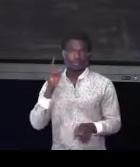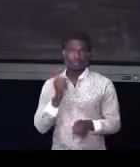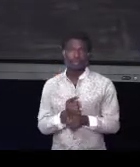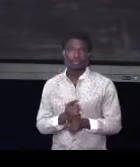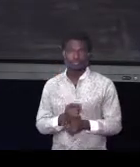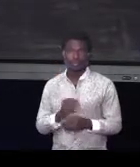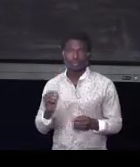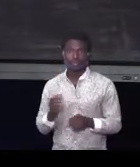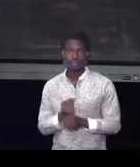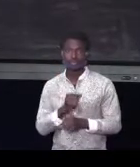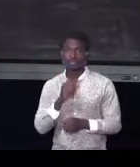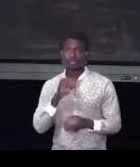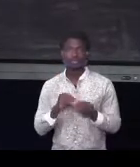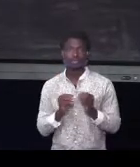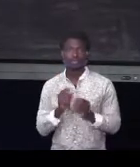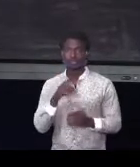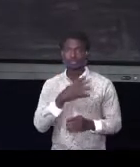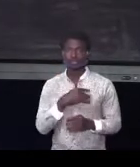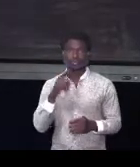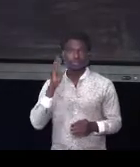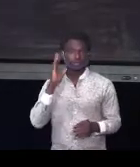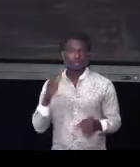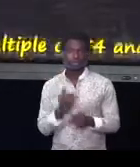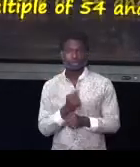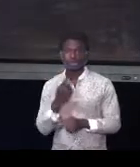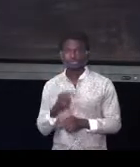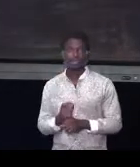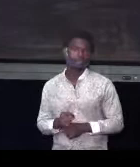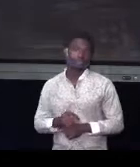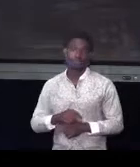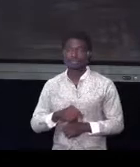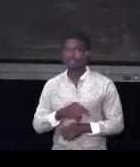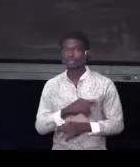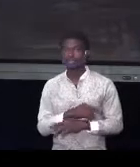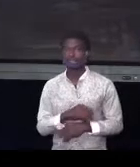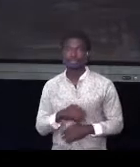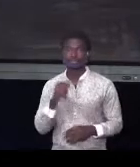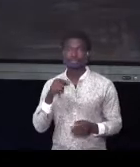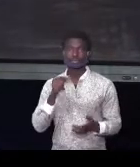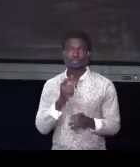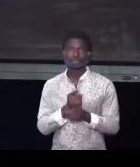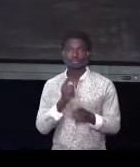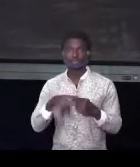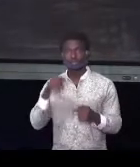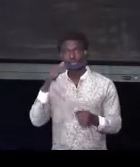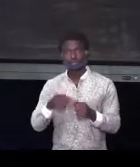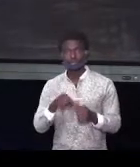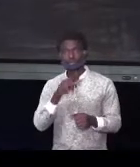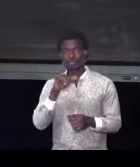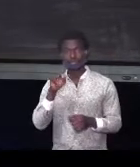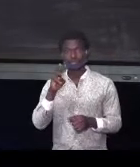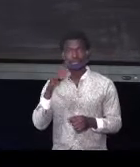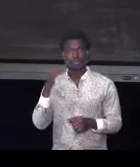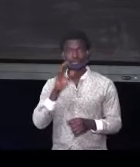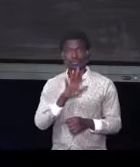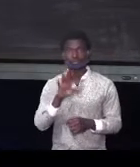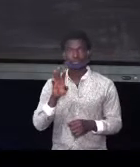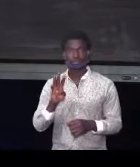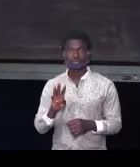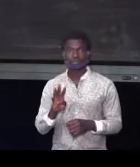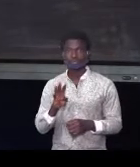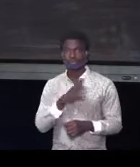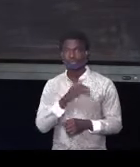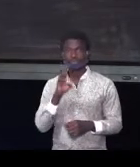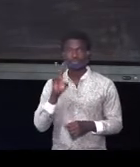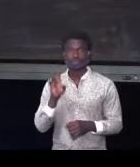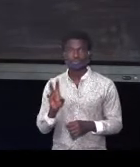and then I'm sure that you will have gotten the rest. Number one, just to remind you, to find the LCM of 54 and 72, we express 54